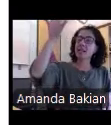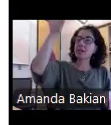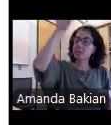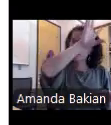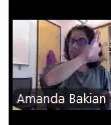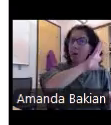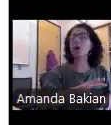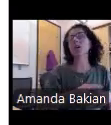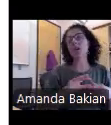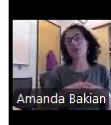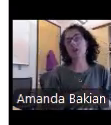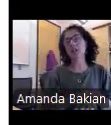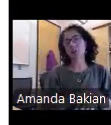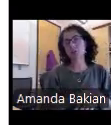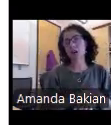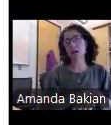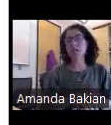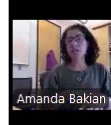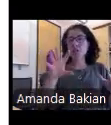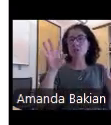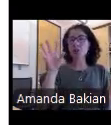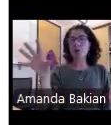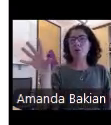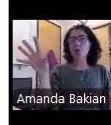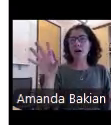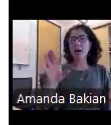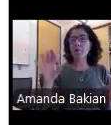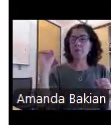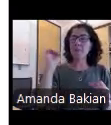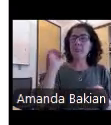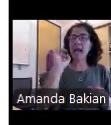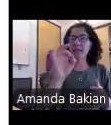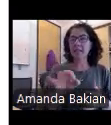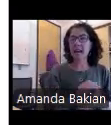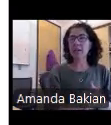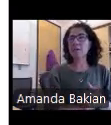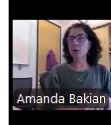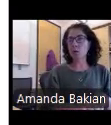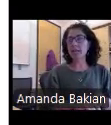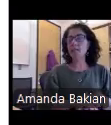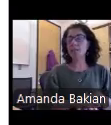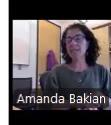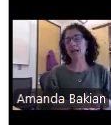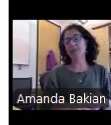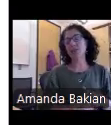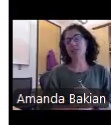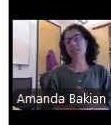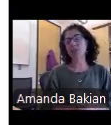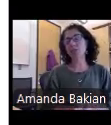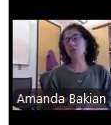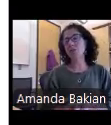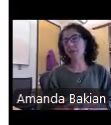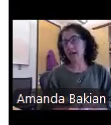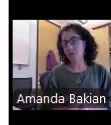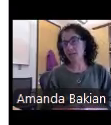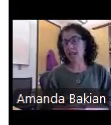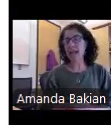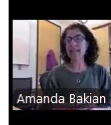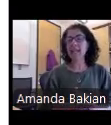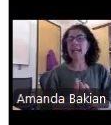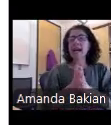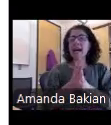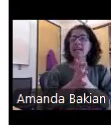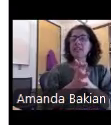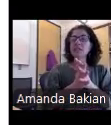in a part of Utah. So the ADDM network was established in the year